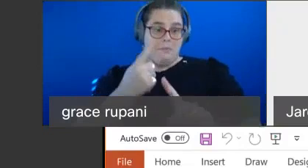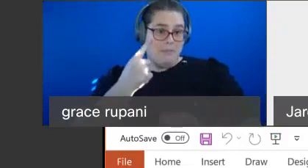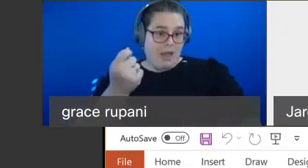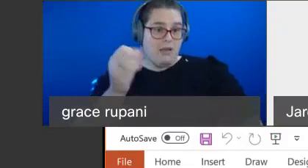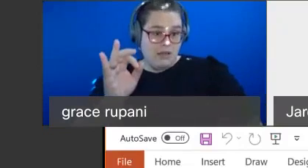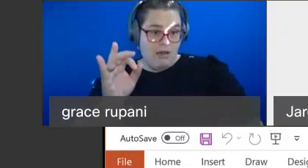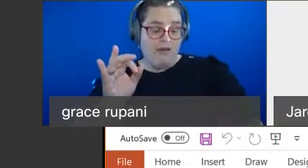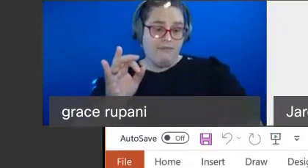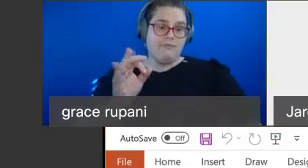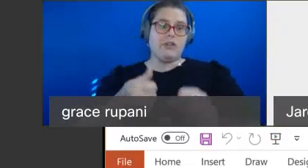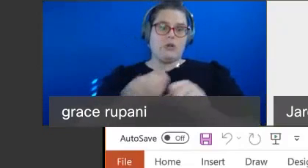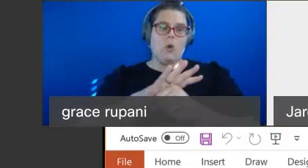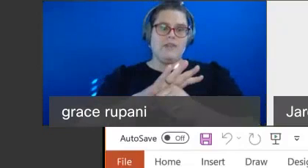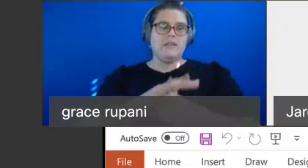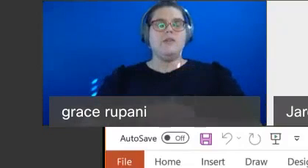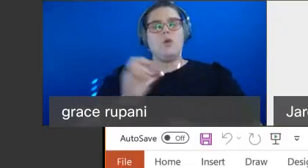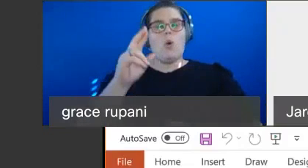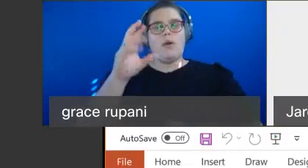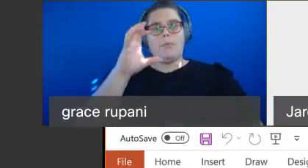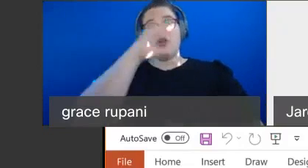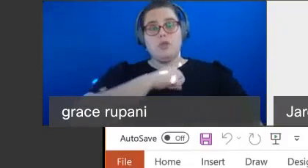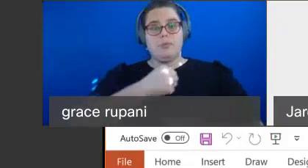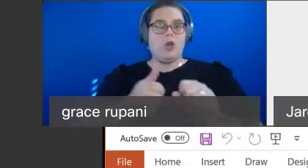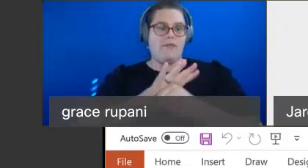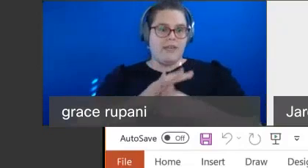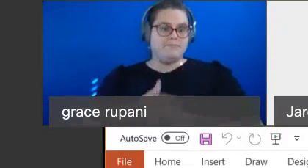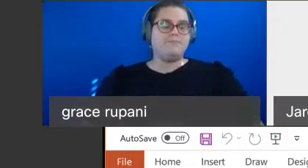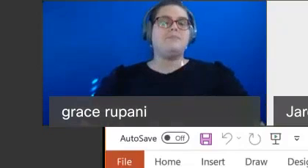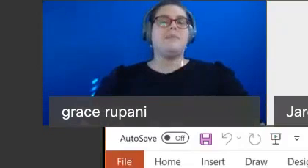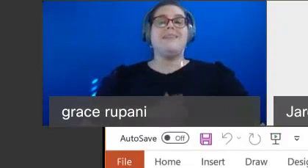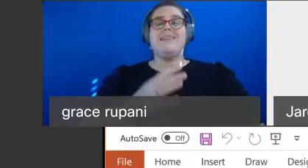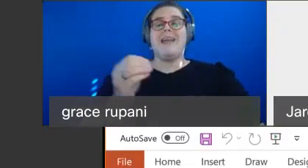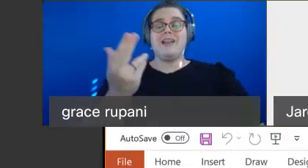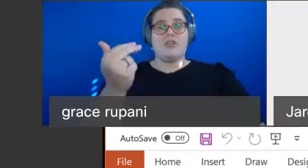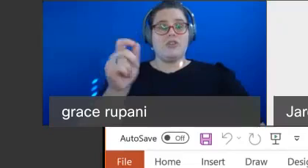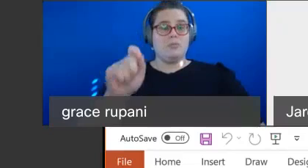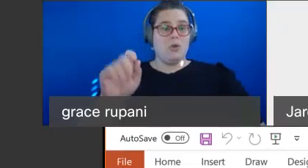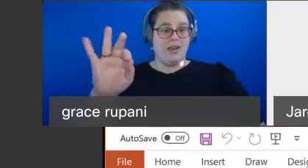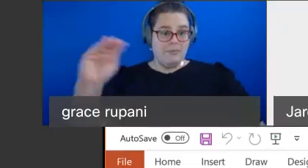and 17.39% of people who have had COVID have died.